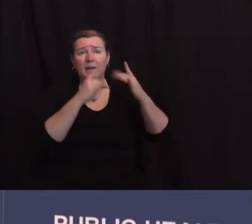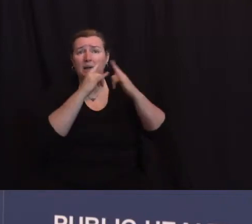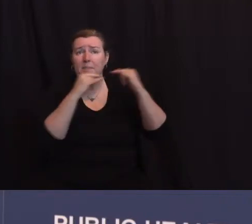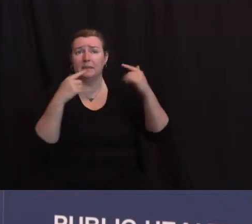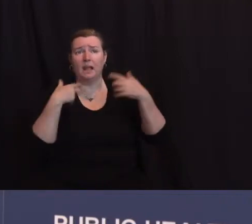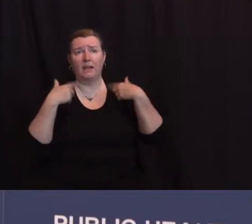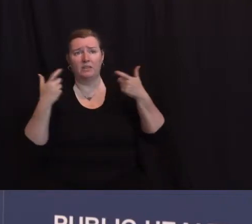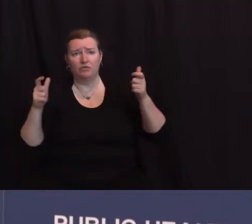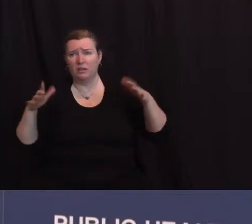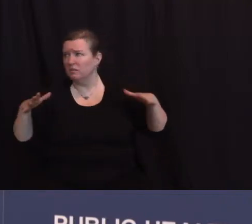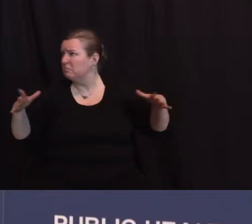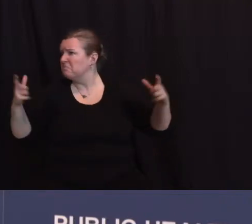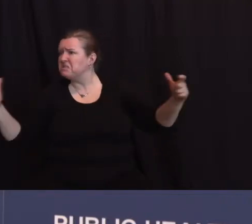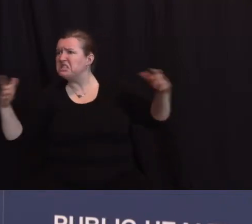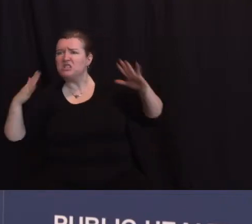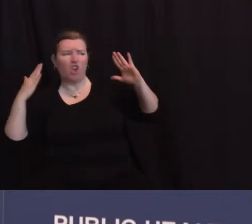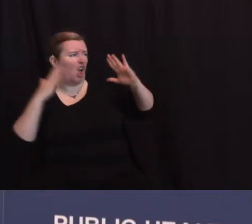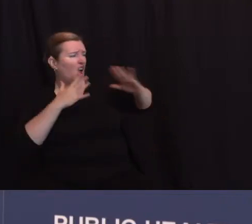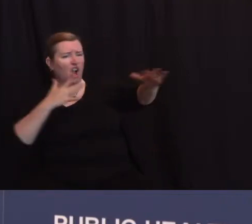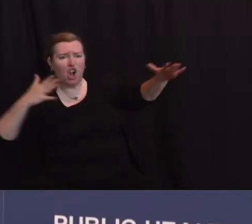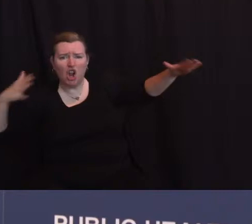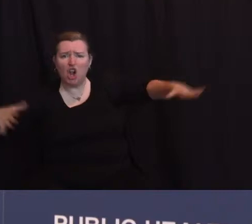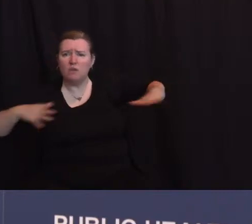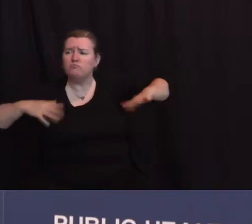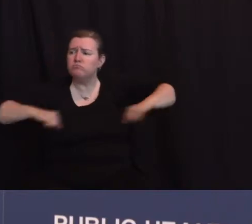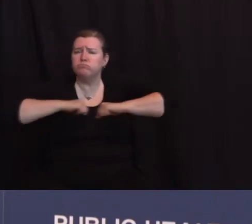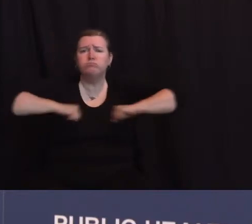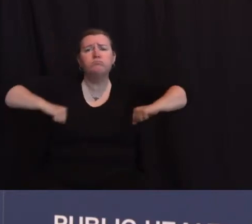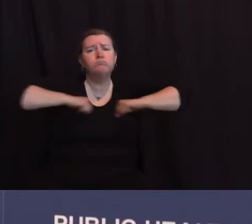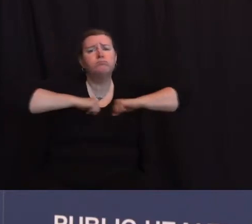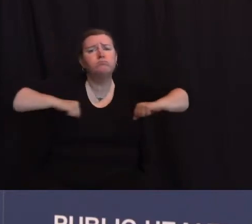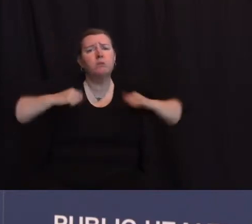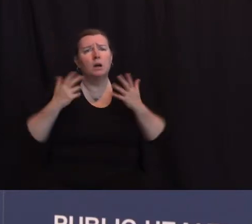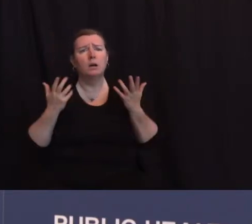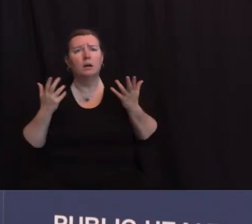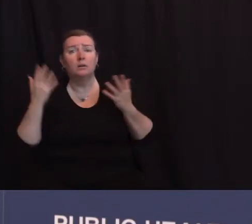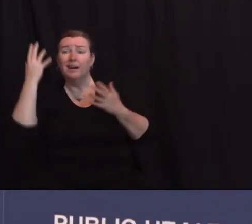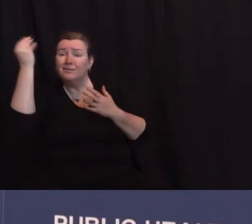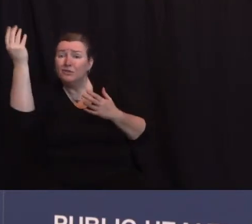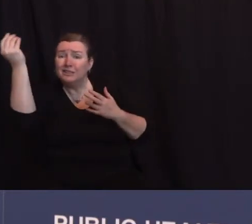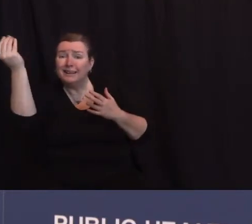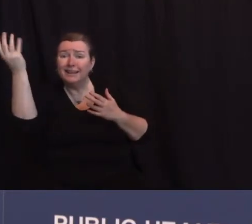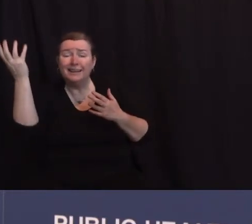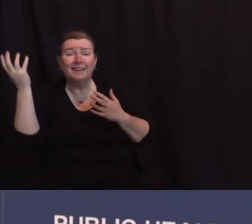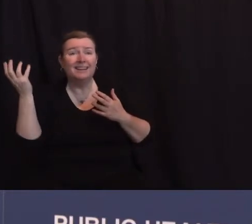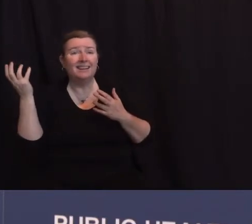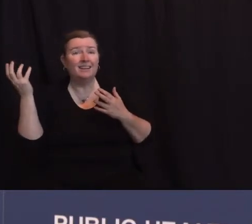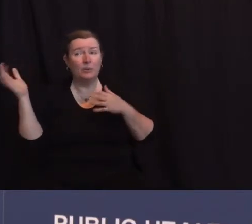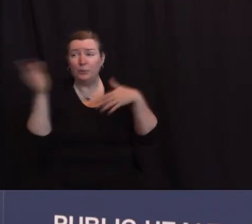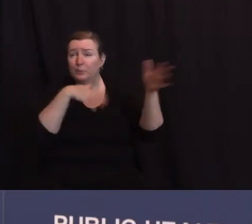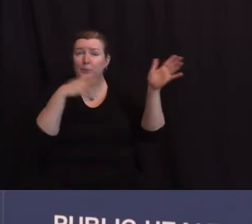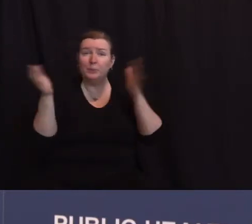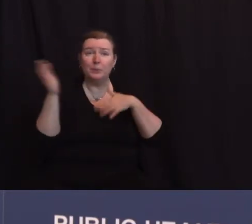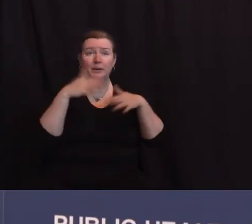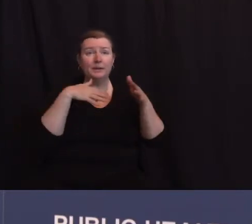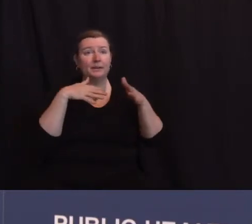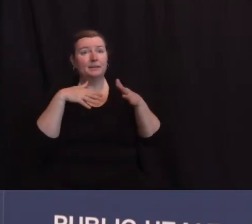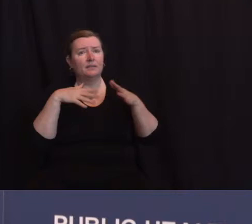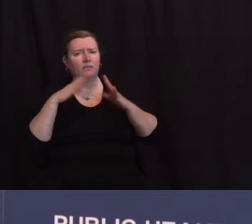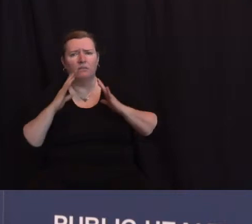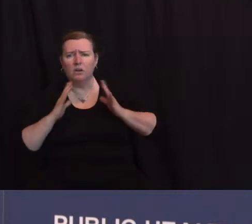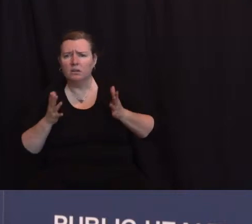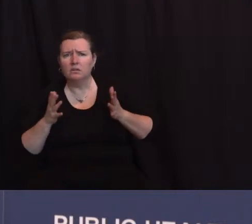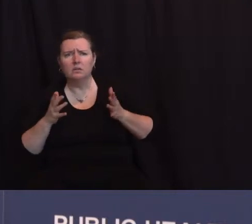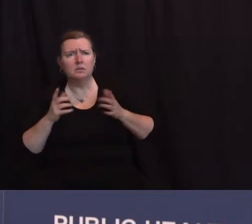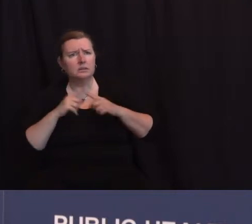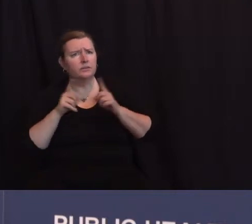people and I'd be feeling totally different about it. Similarly, if I'm outside with space and the wind blowing on a nice day, it's totally different than if